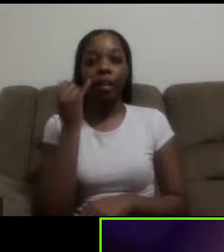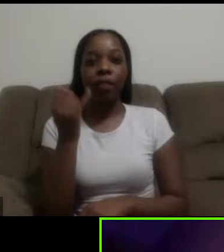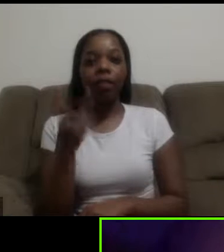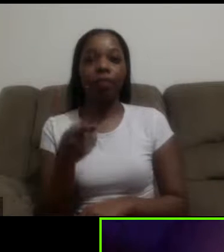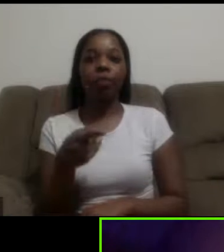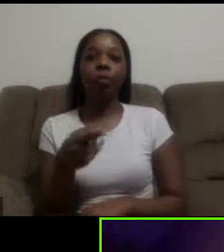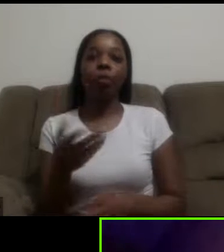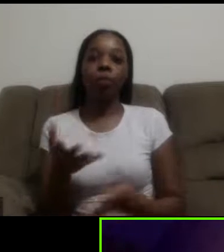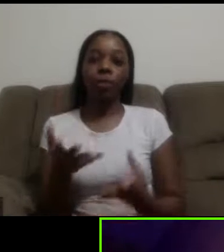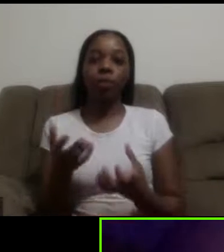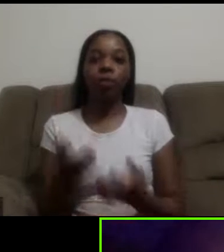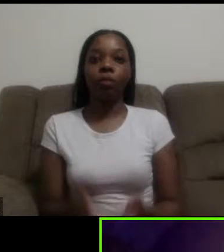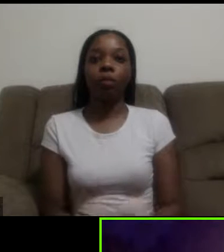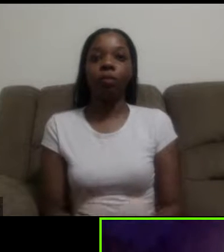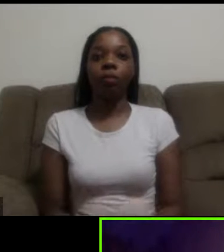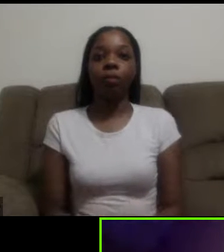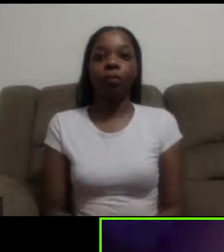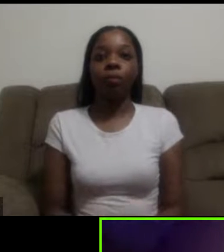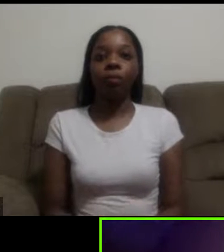Okay.